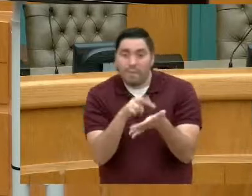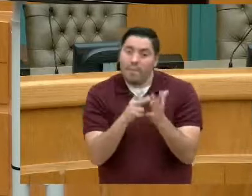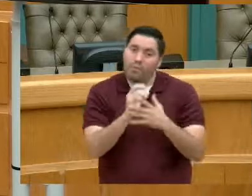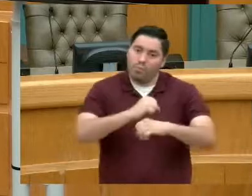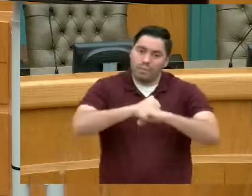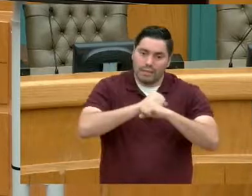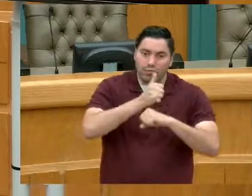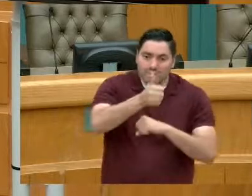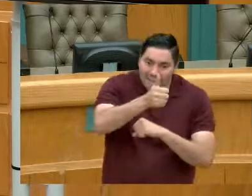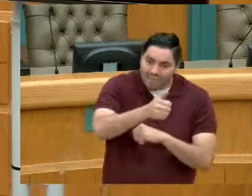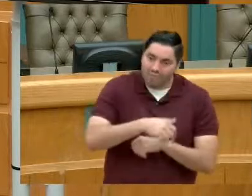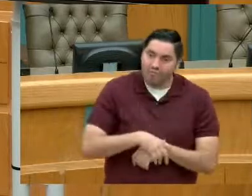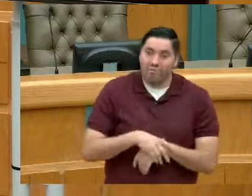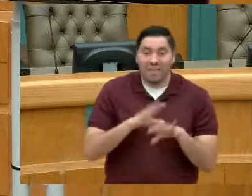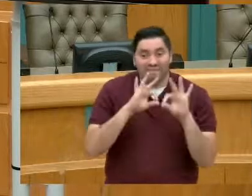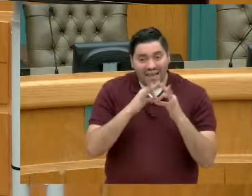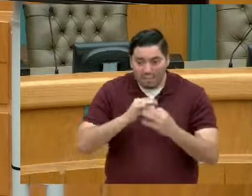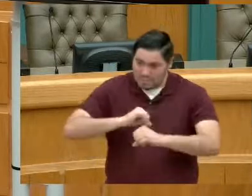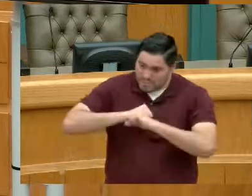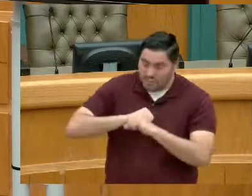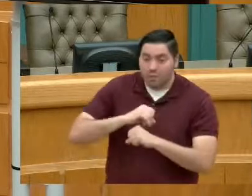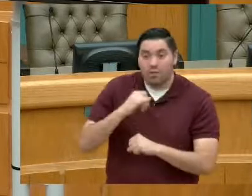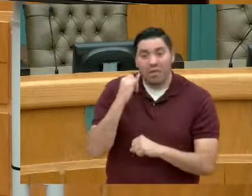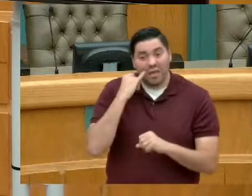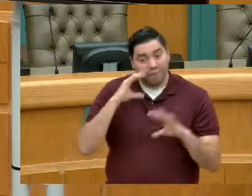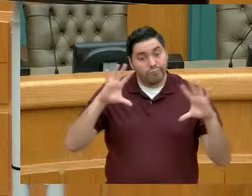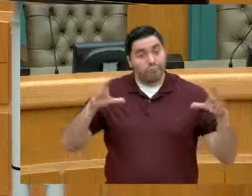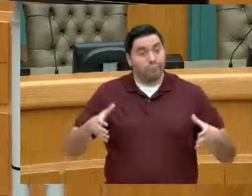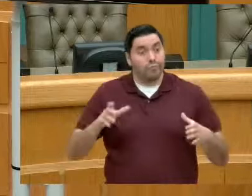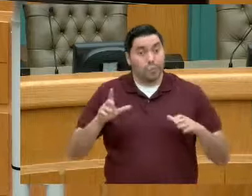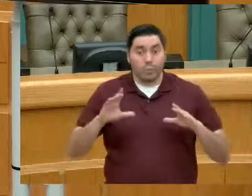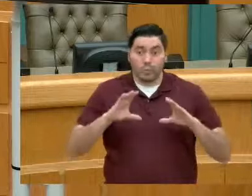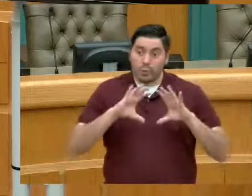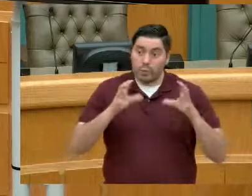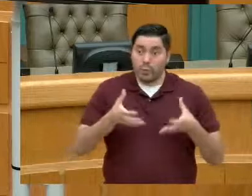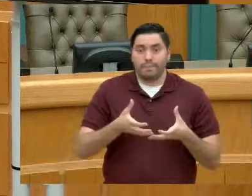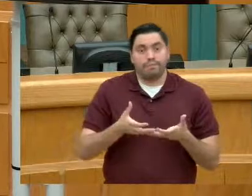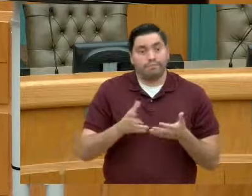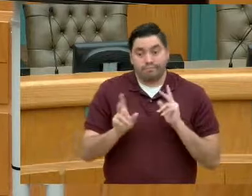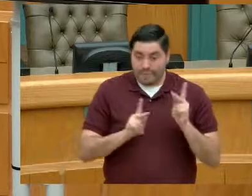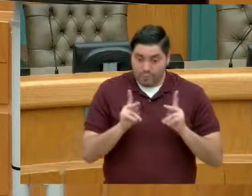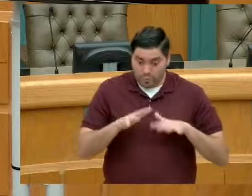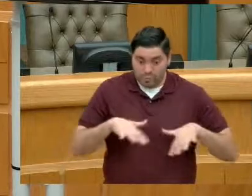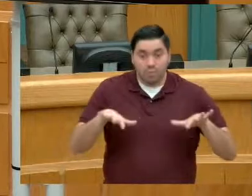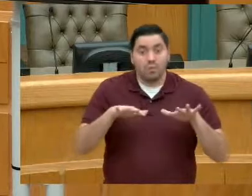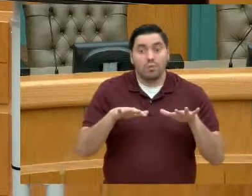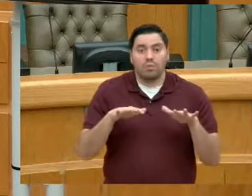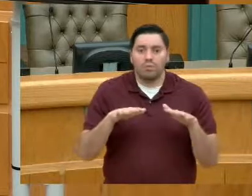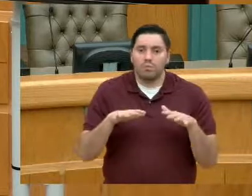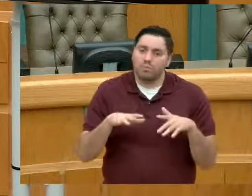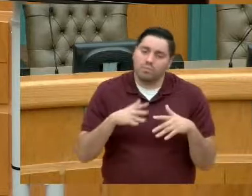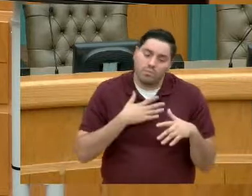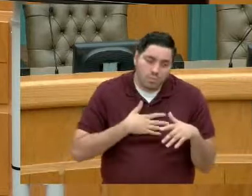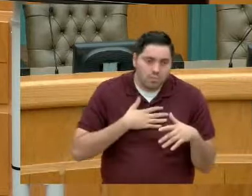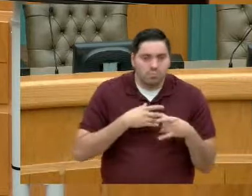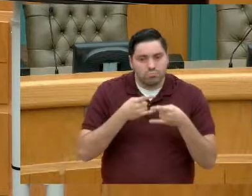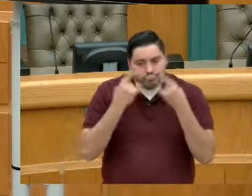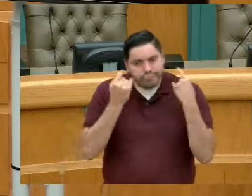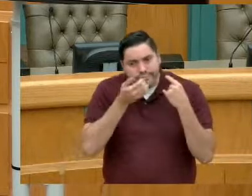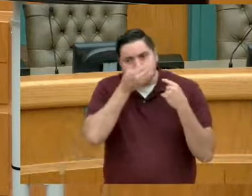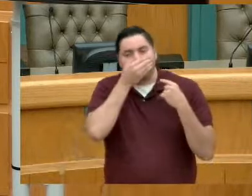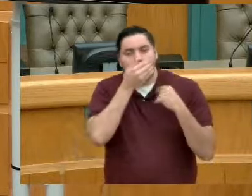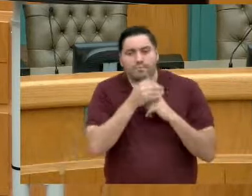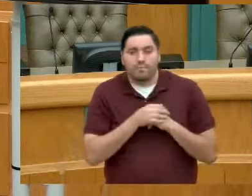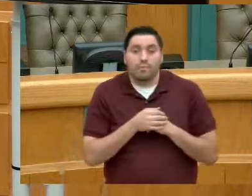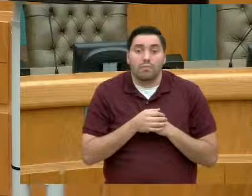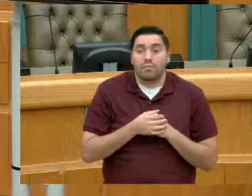yourself, protect your family, wear a face mask if you're in groups of persons, especially if you can't social distance. If you're in